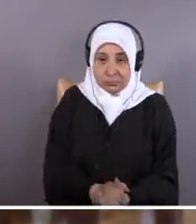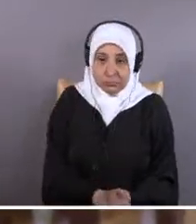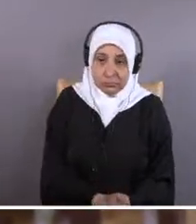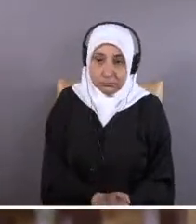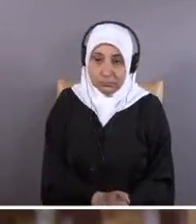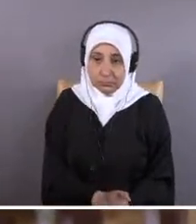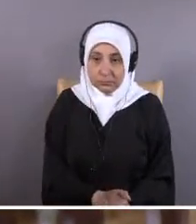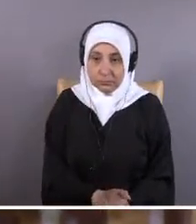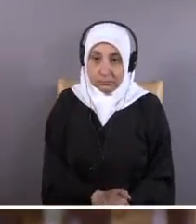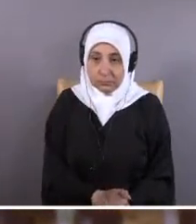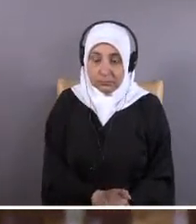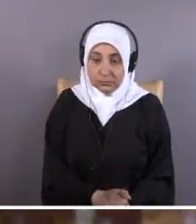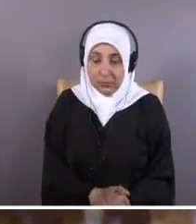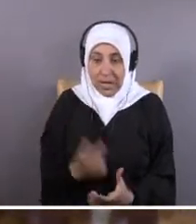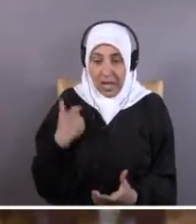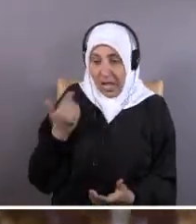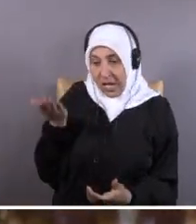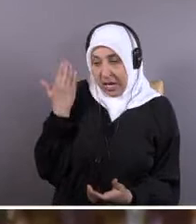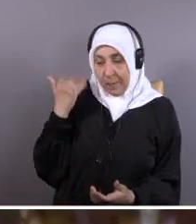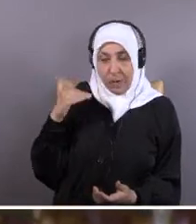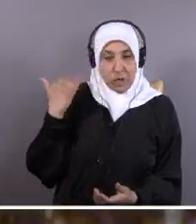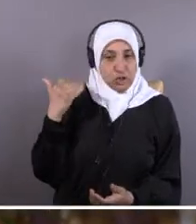When I was a young man,